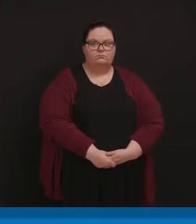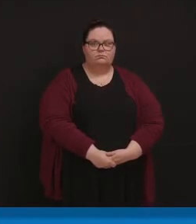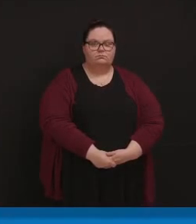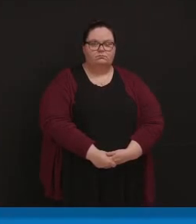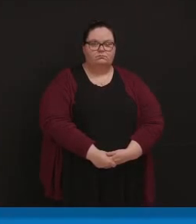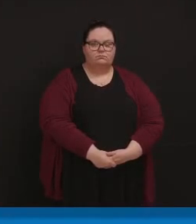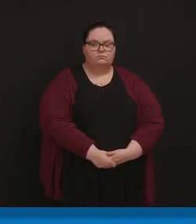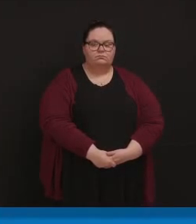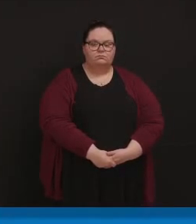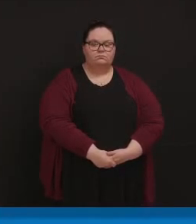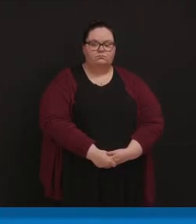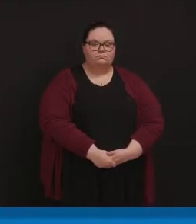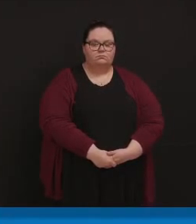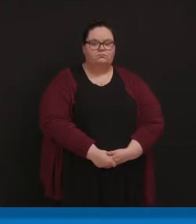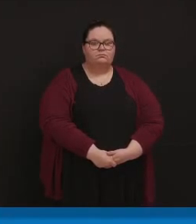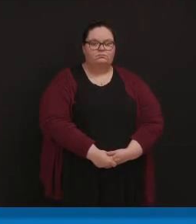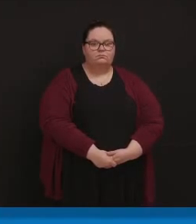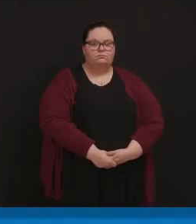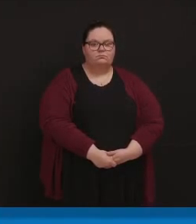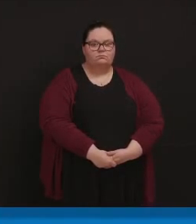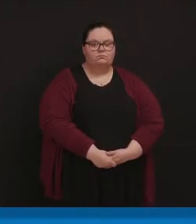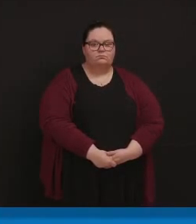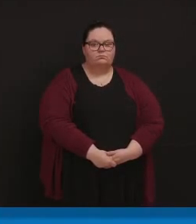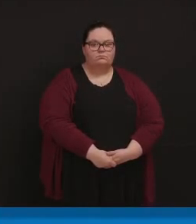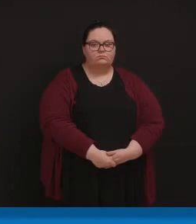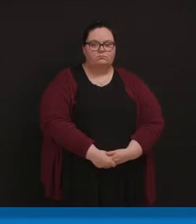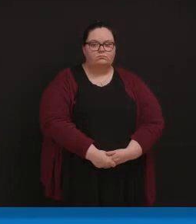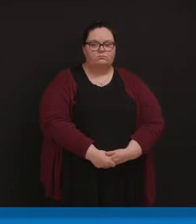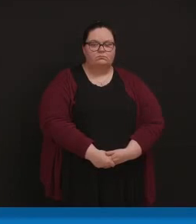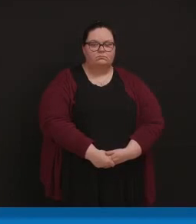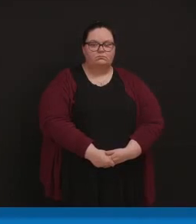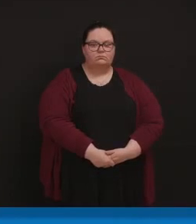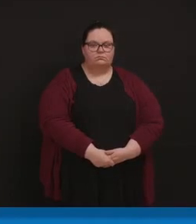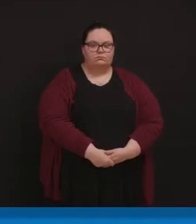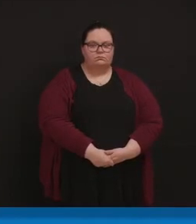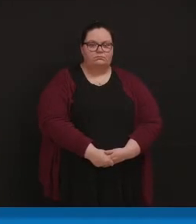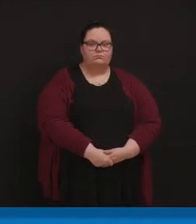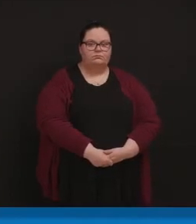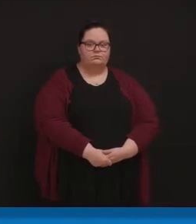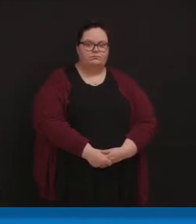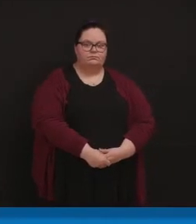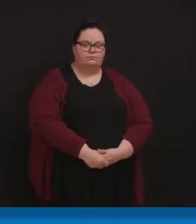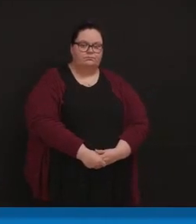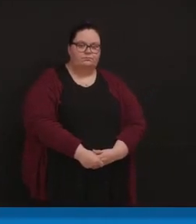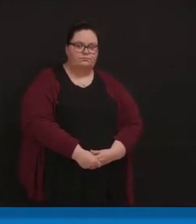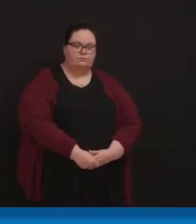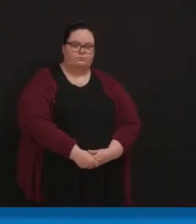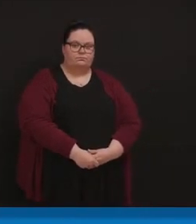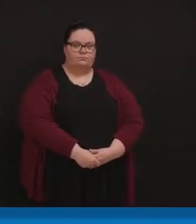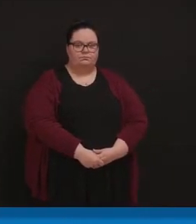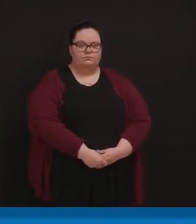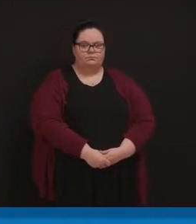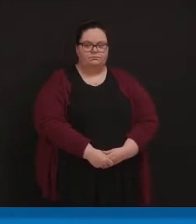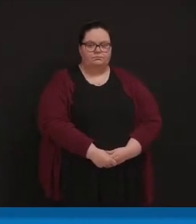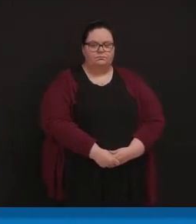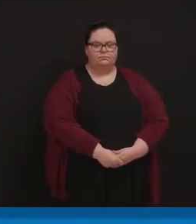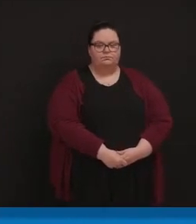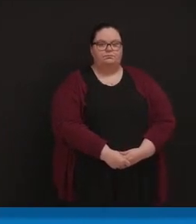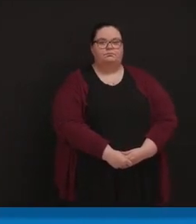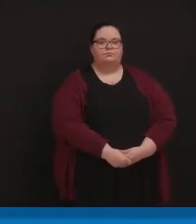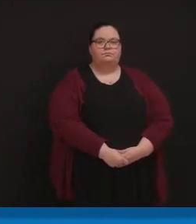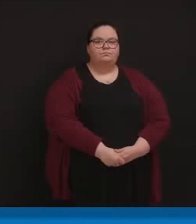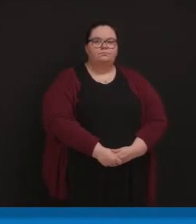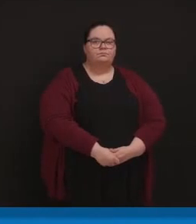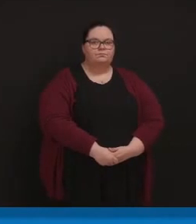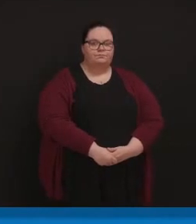25th, unless otherwise noted. Most students at Académie Notre-Dame will be back in class starting tomorrow,